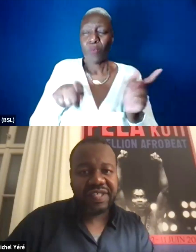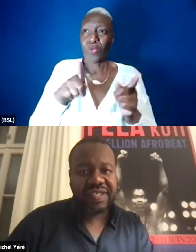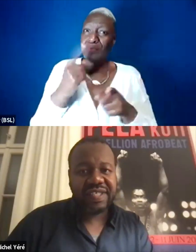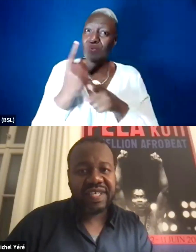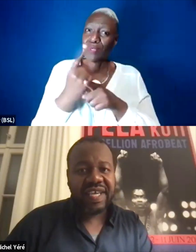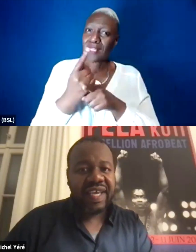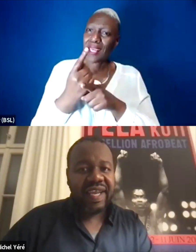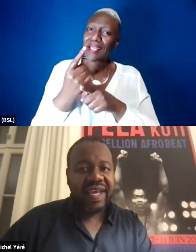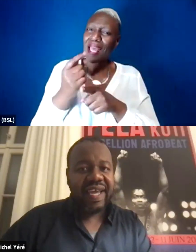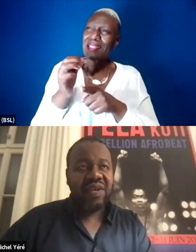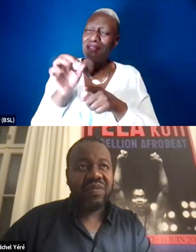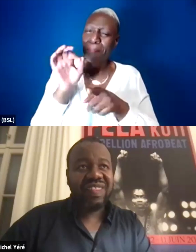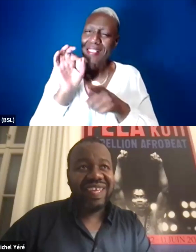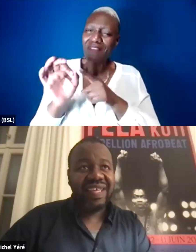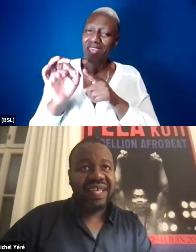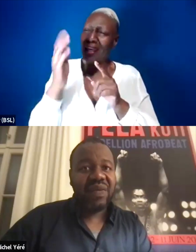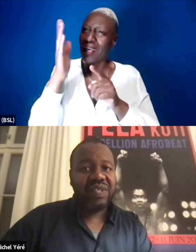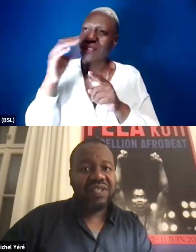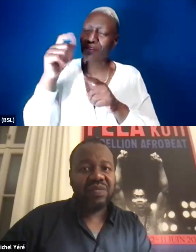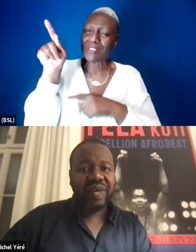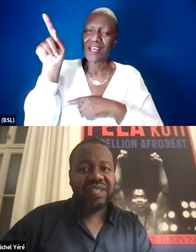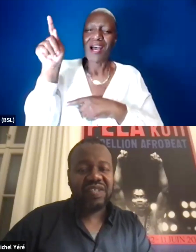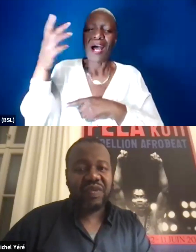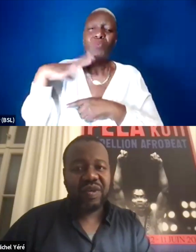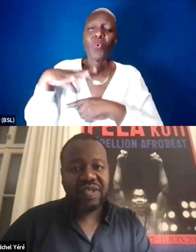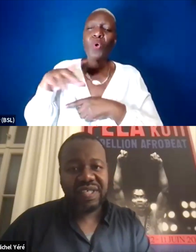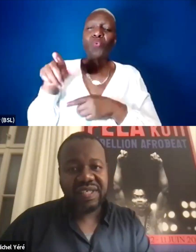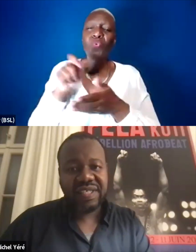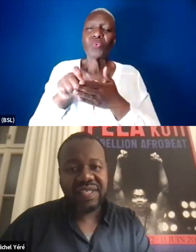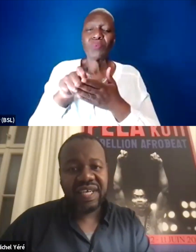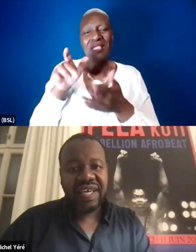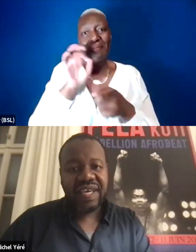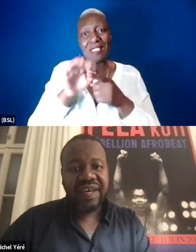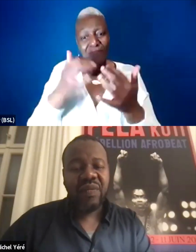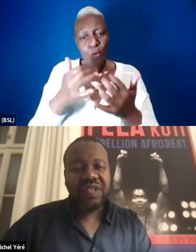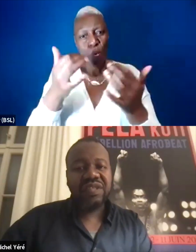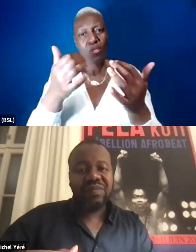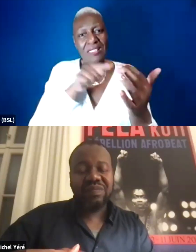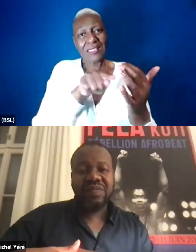type of audience. And I don't think that I wanted to write just for an audience.